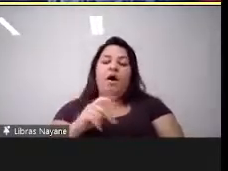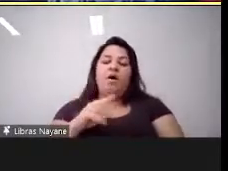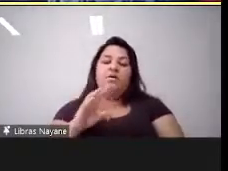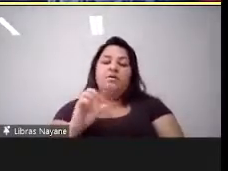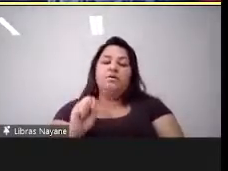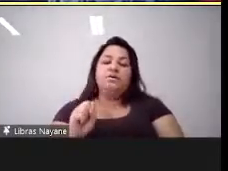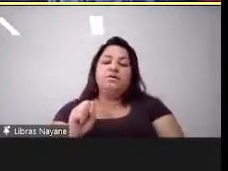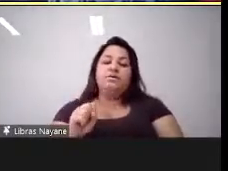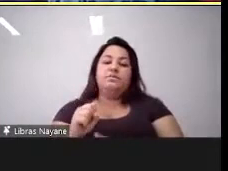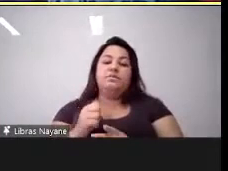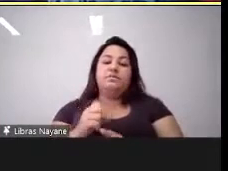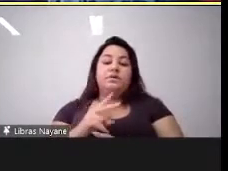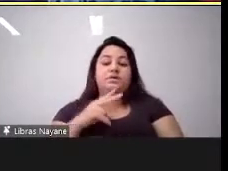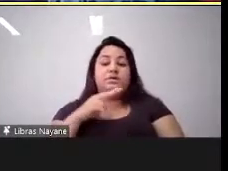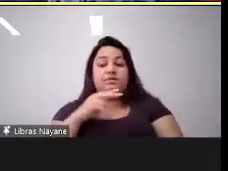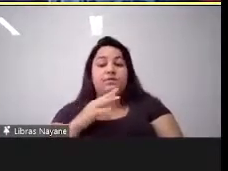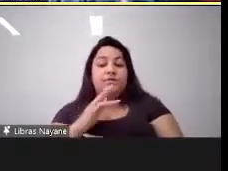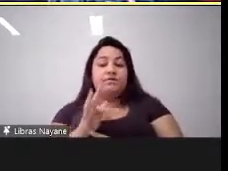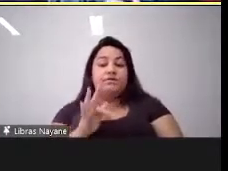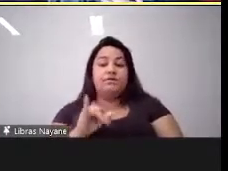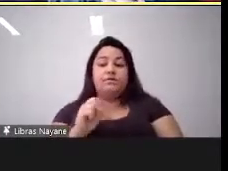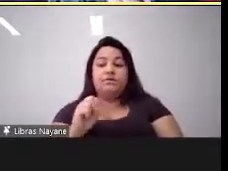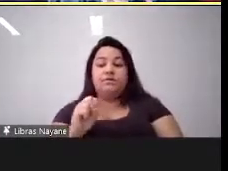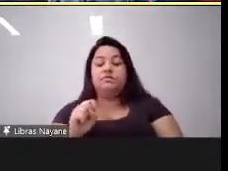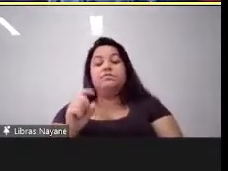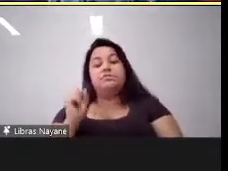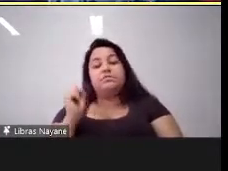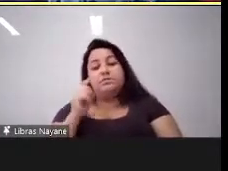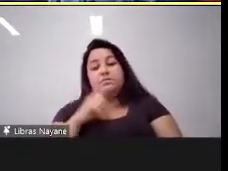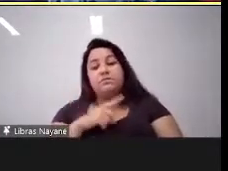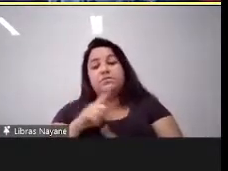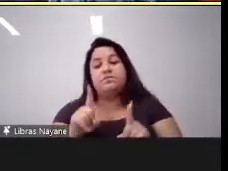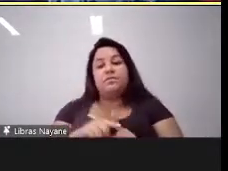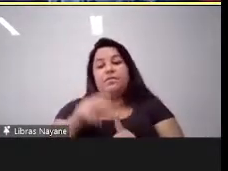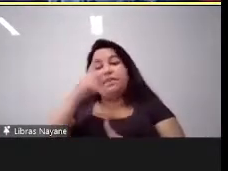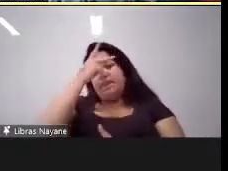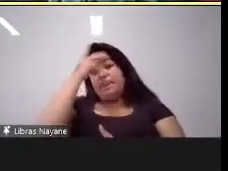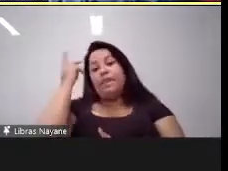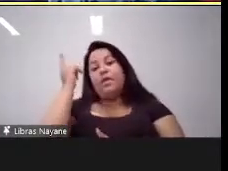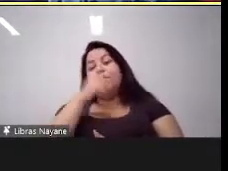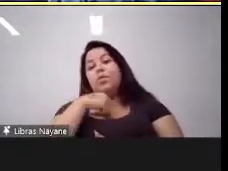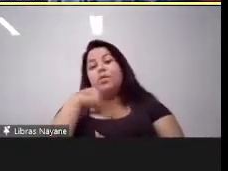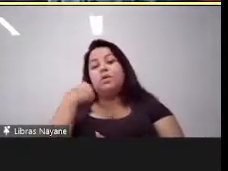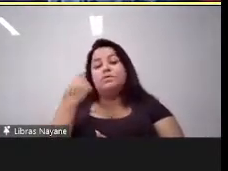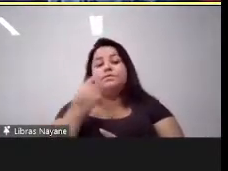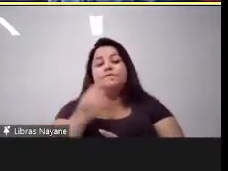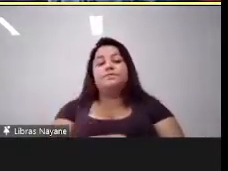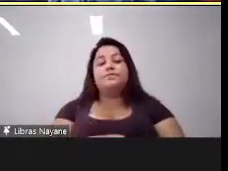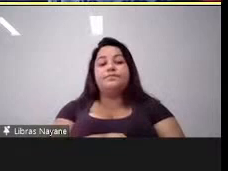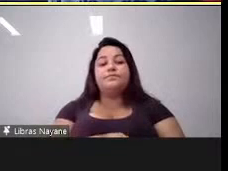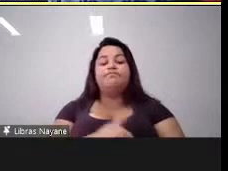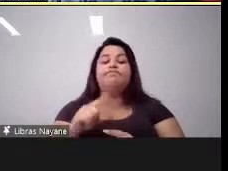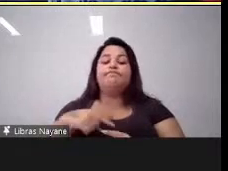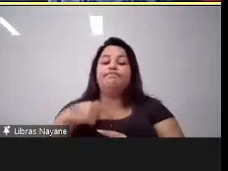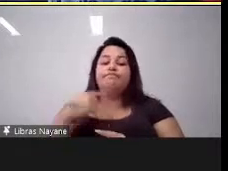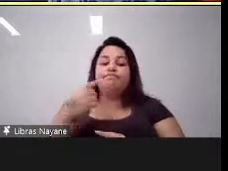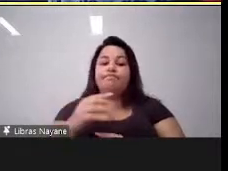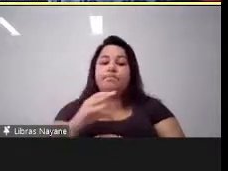beneficiaries of people who die with a defined contribution pension before the age